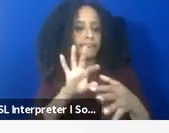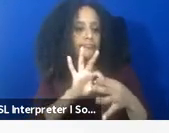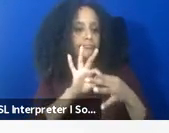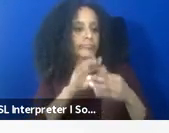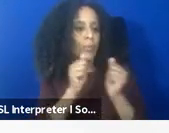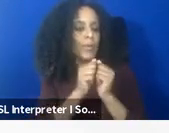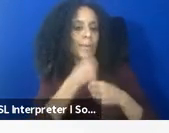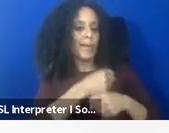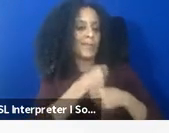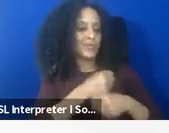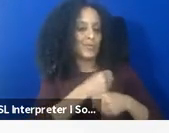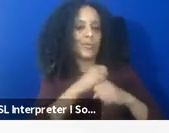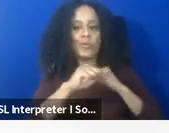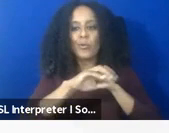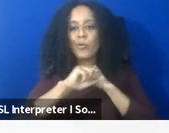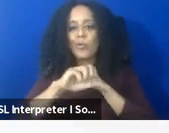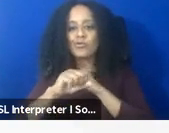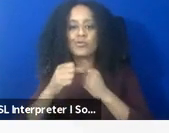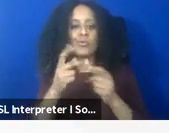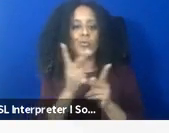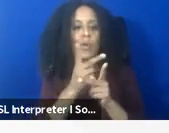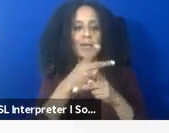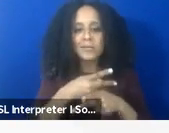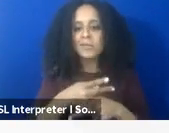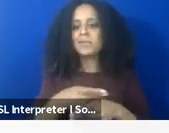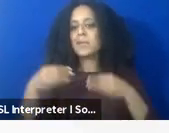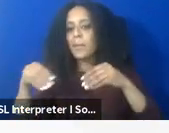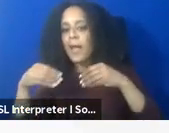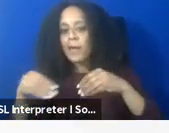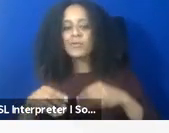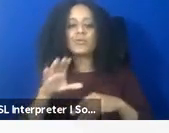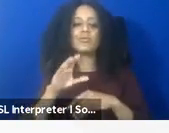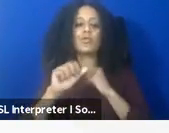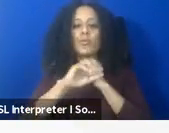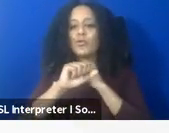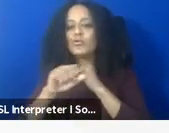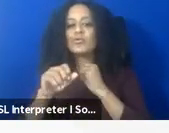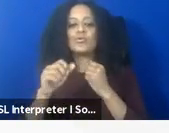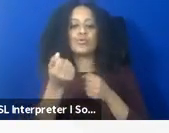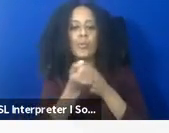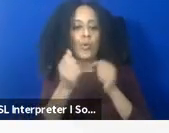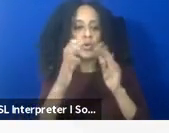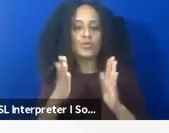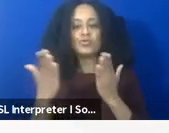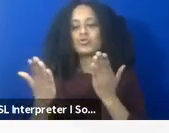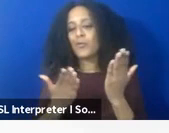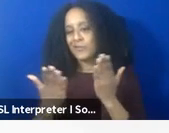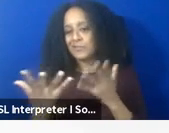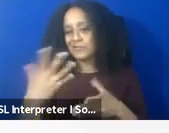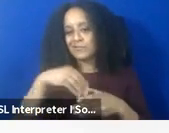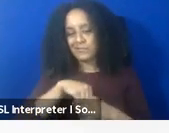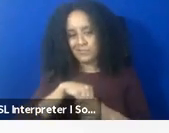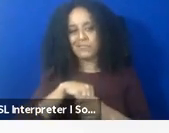of commercial products, suppliers, or commercial services, or commercial supporters. Planner has